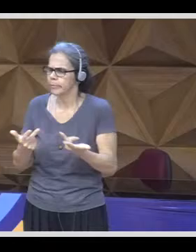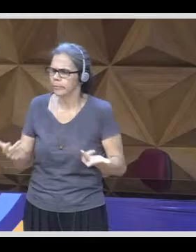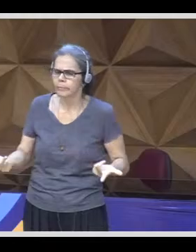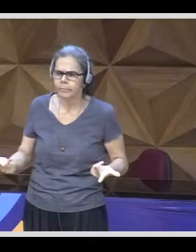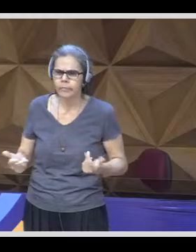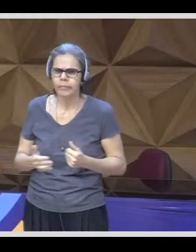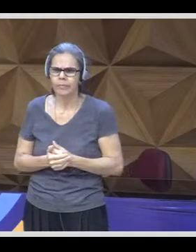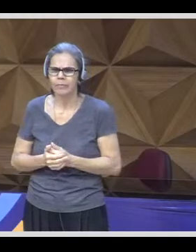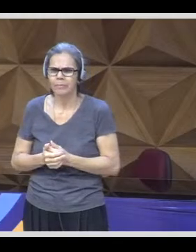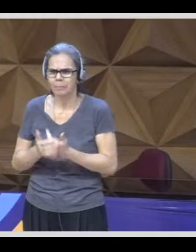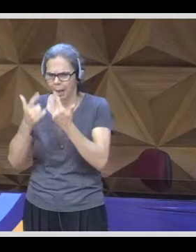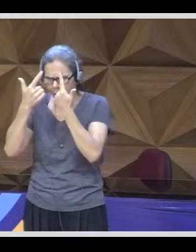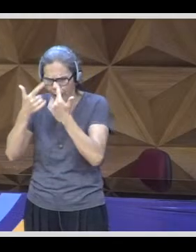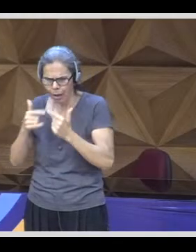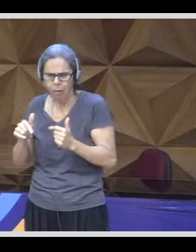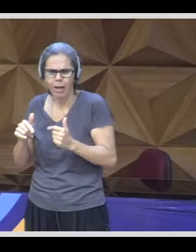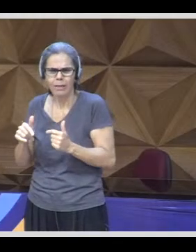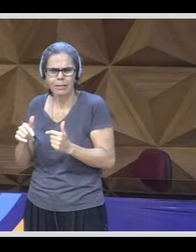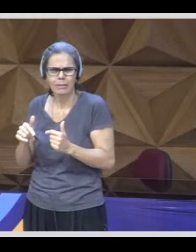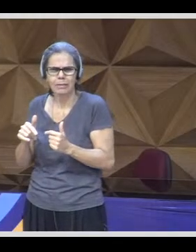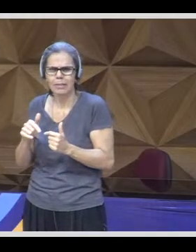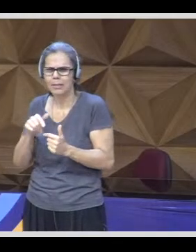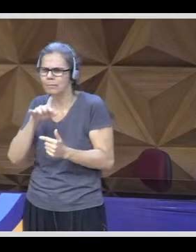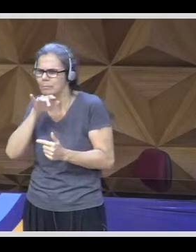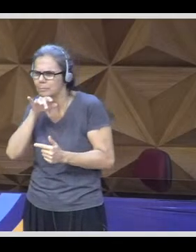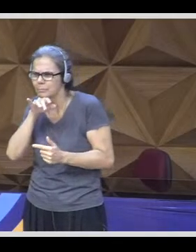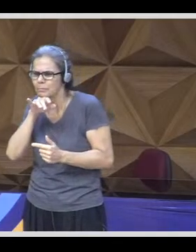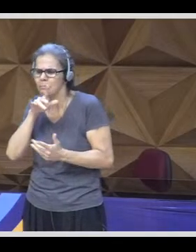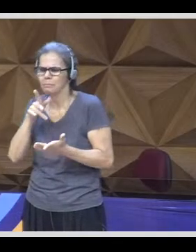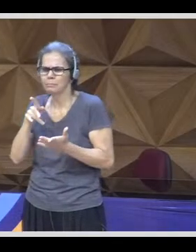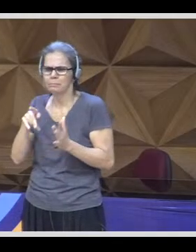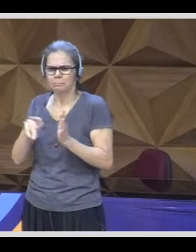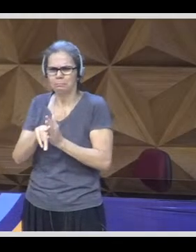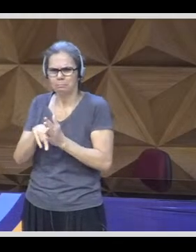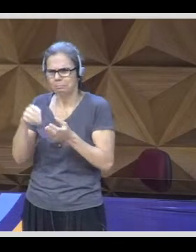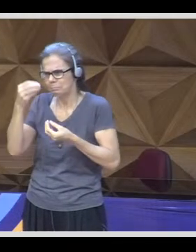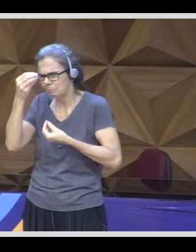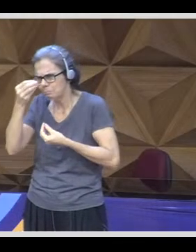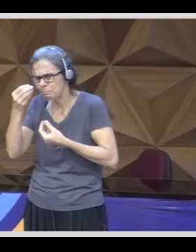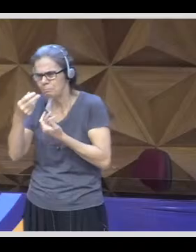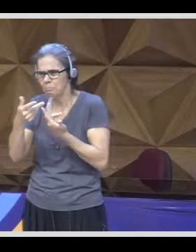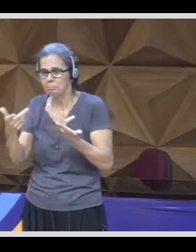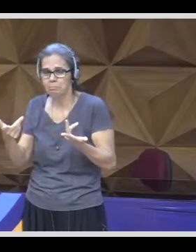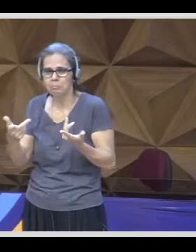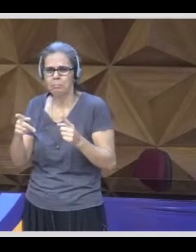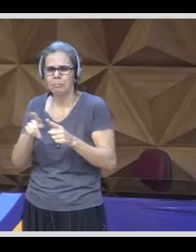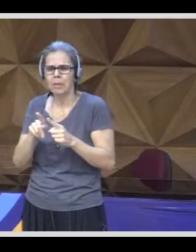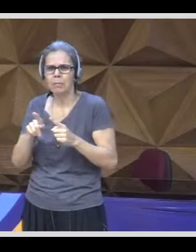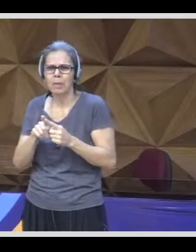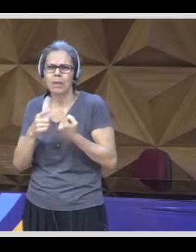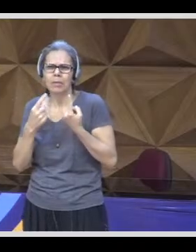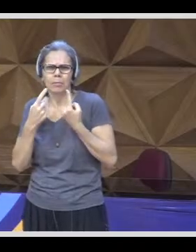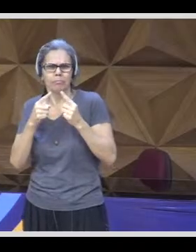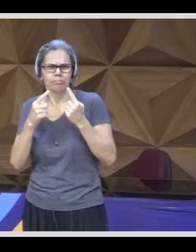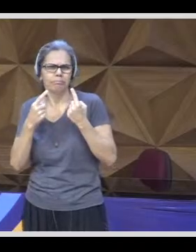specific people, specific subgroups, in general, everything. So, in